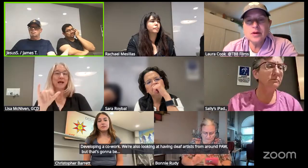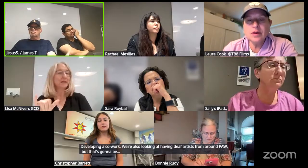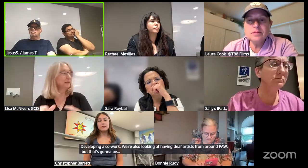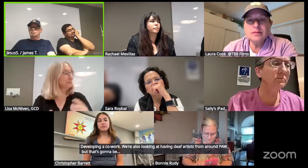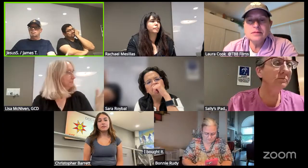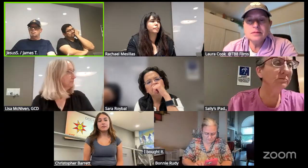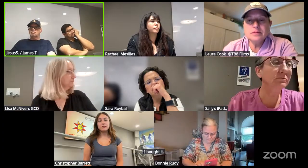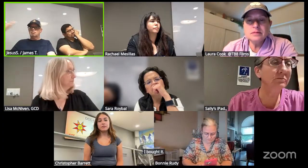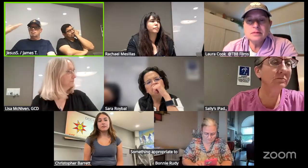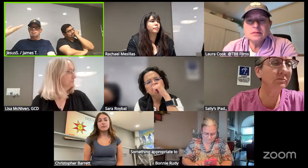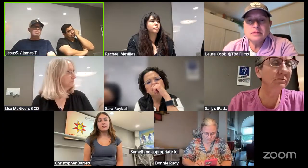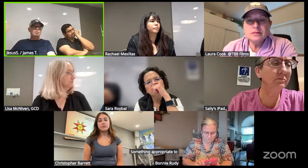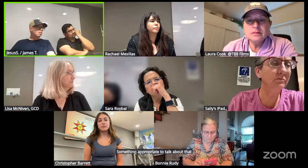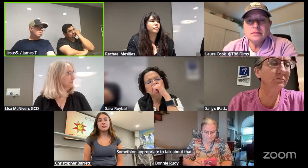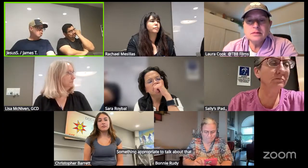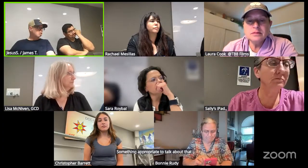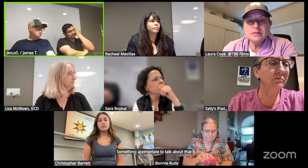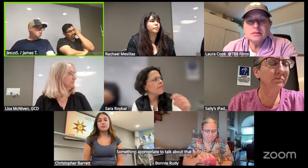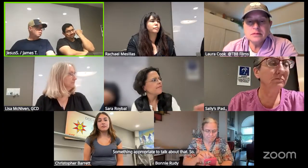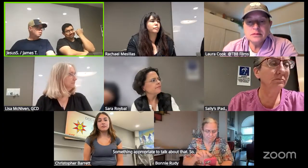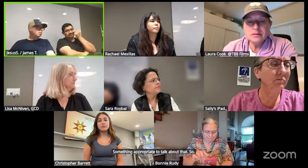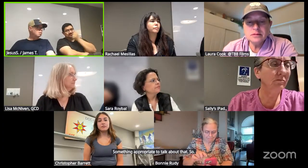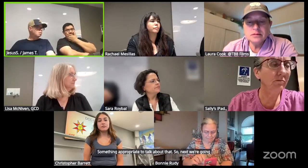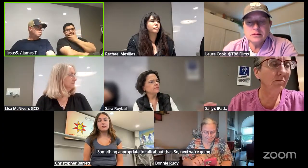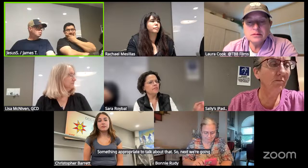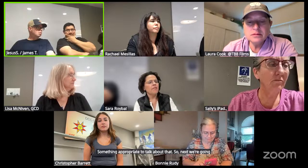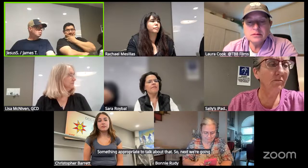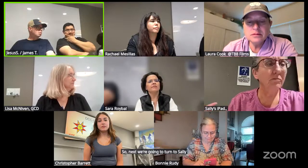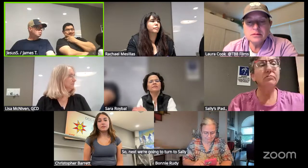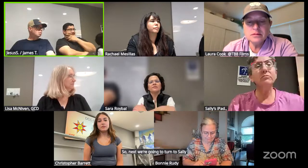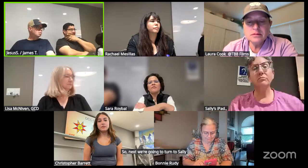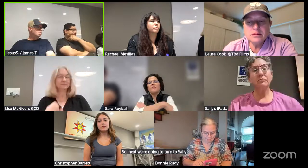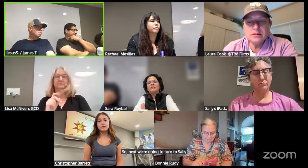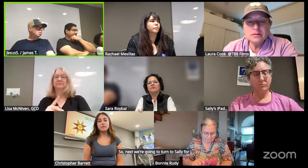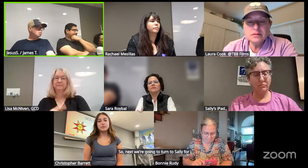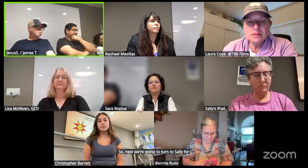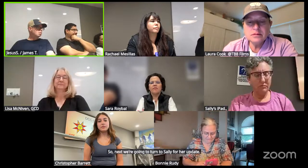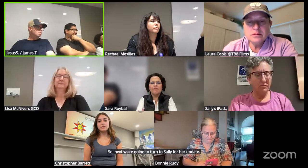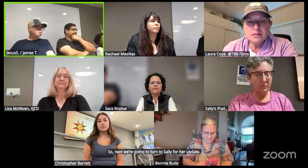to talk about that later. So next we're going to turn to Sally for her update